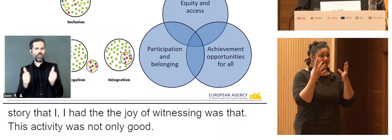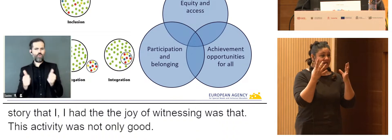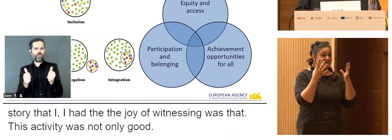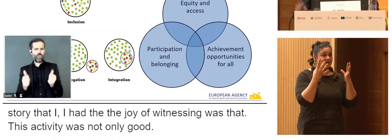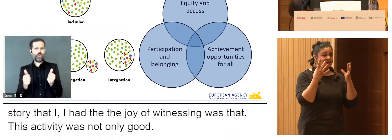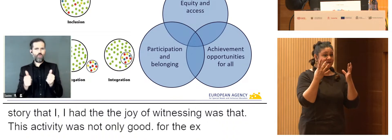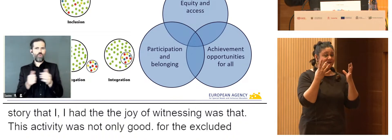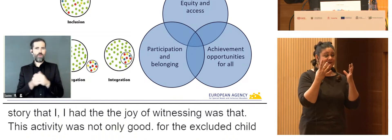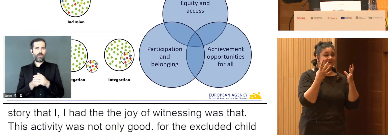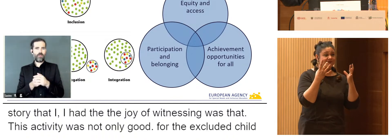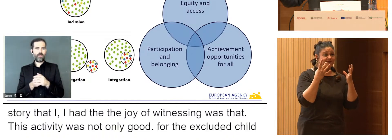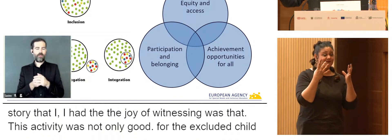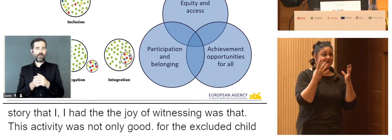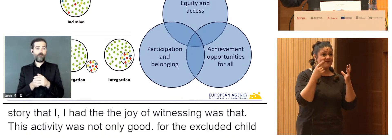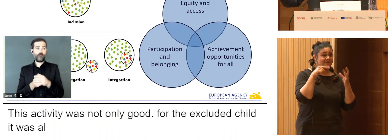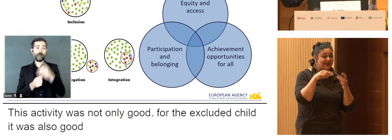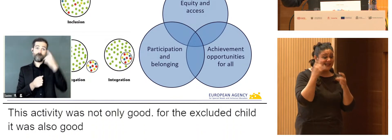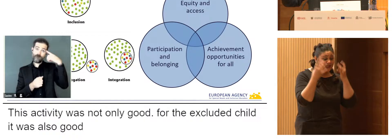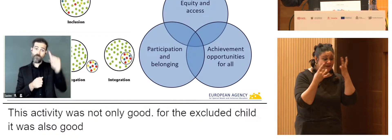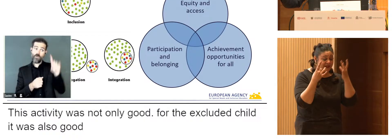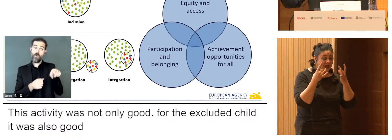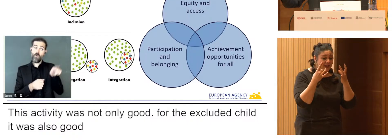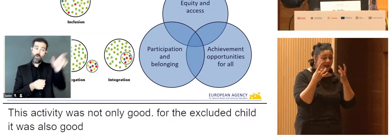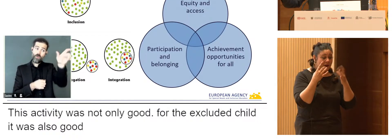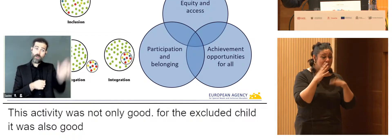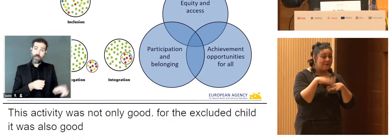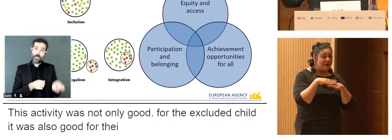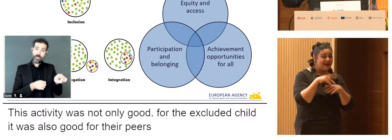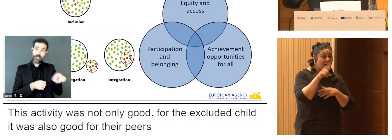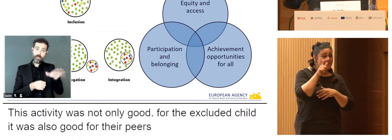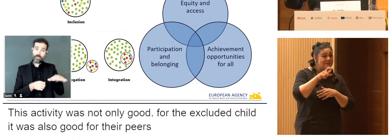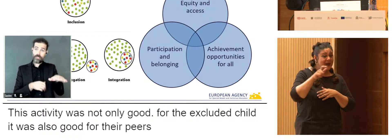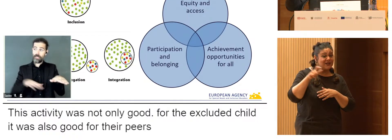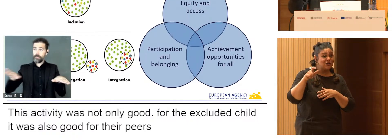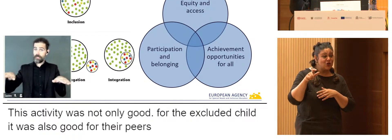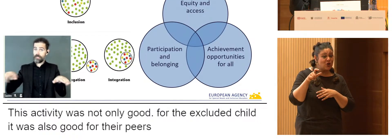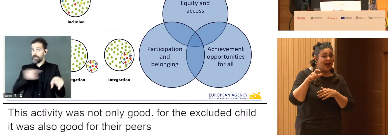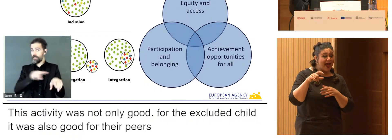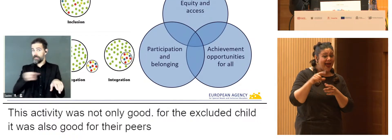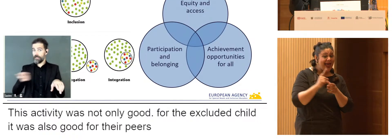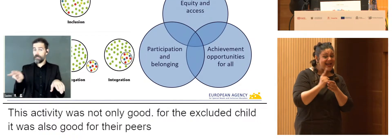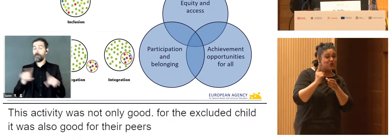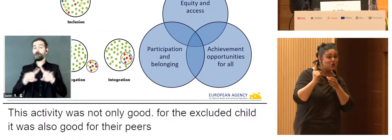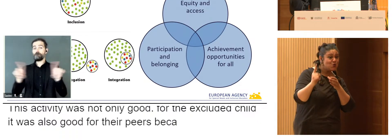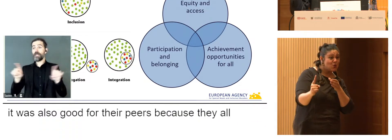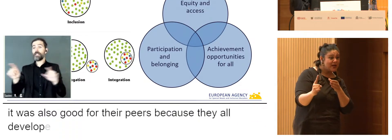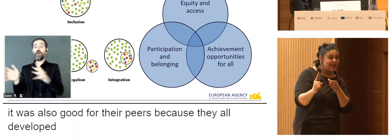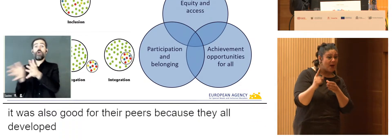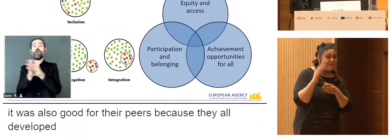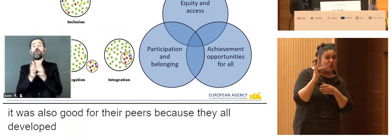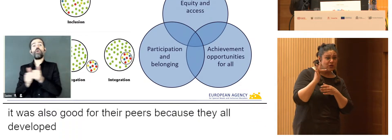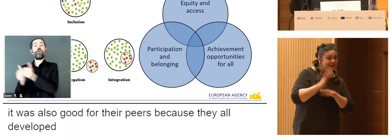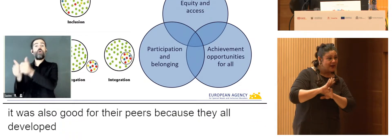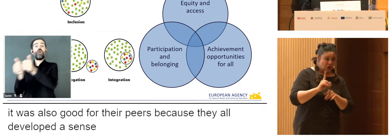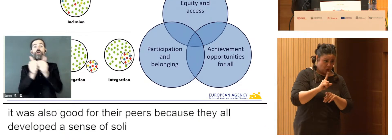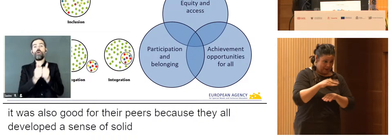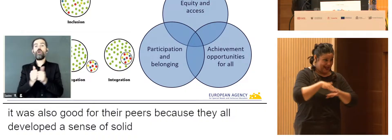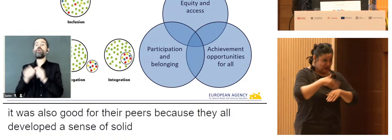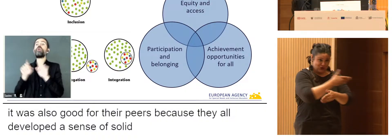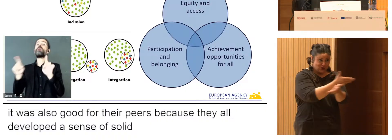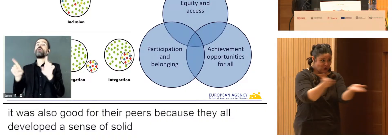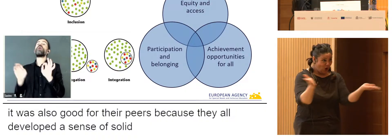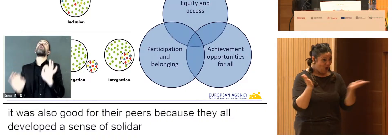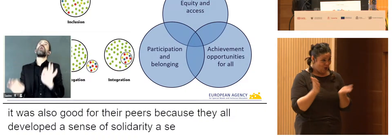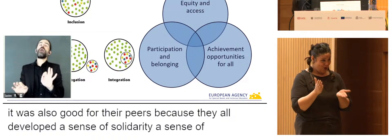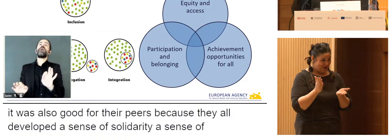child, it was also good for their peers, because they all developed a sense of solidarity, a sense